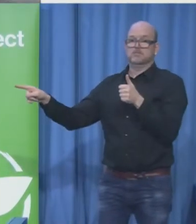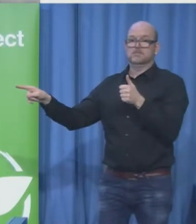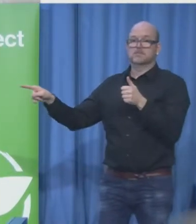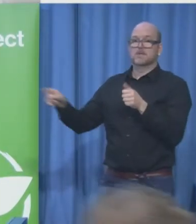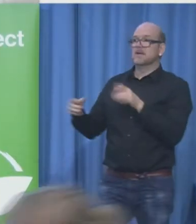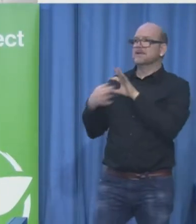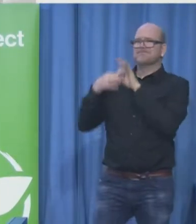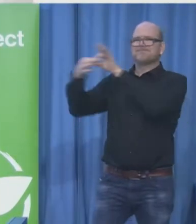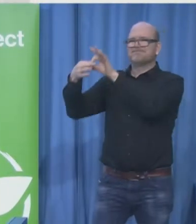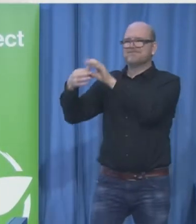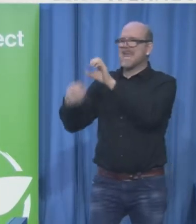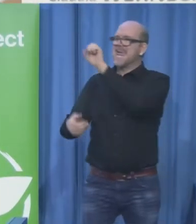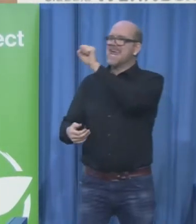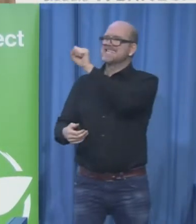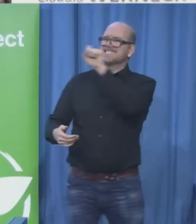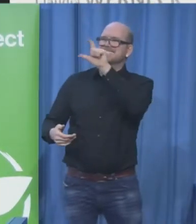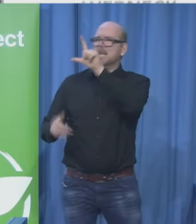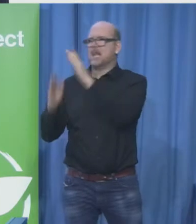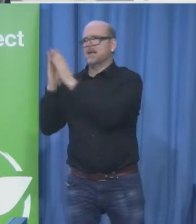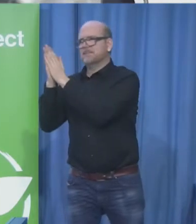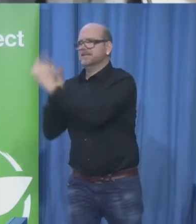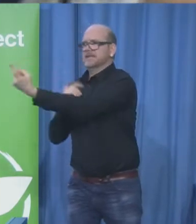You are all invited.